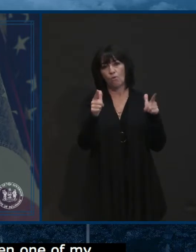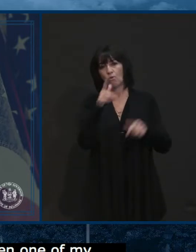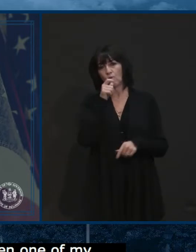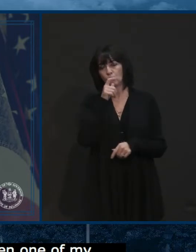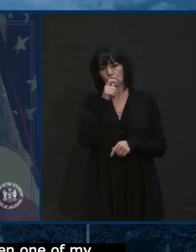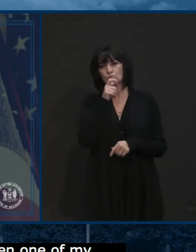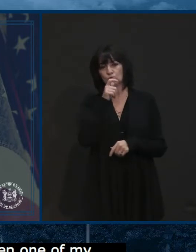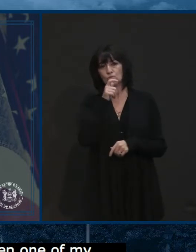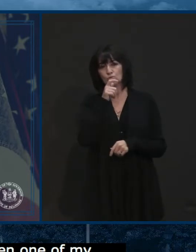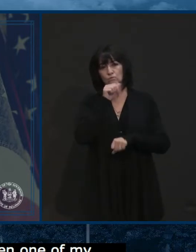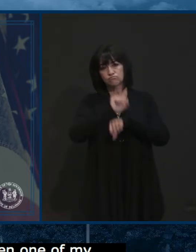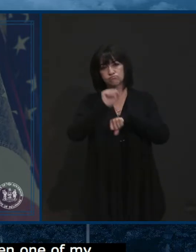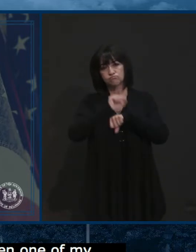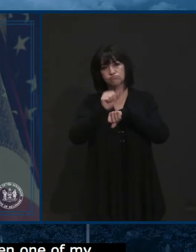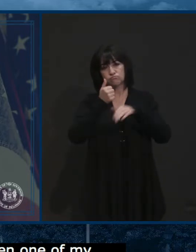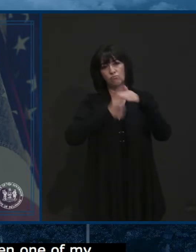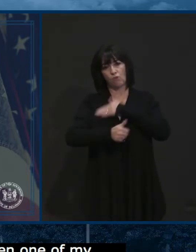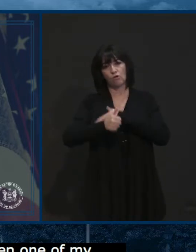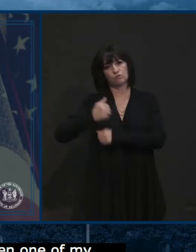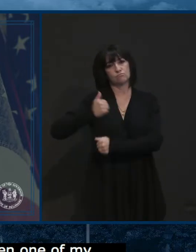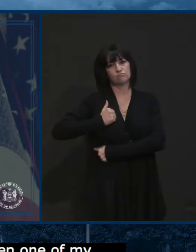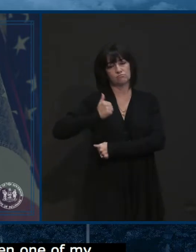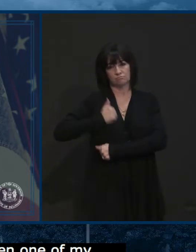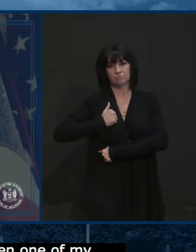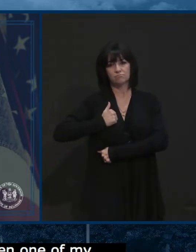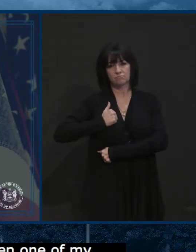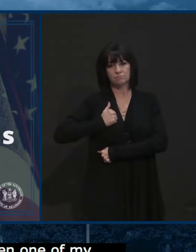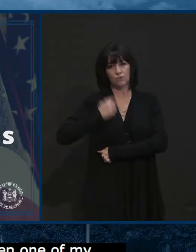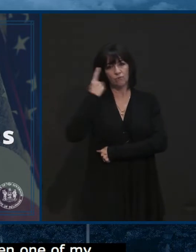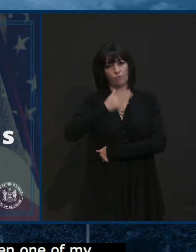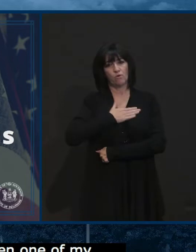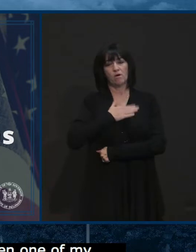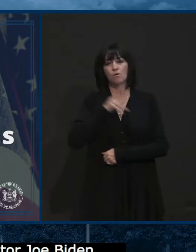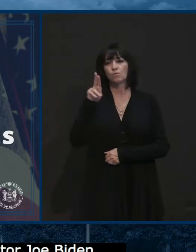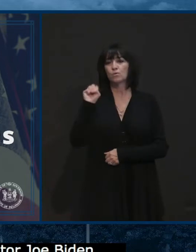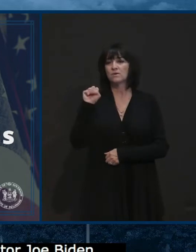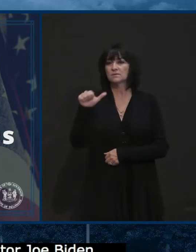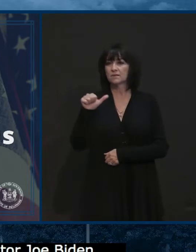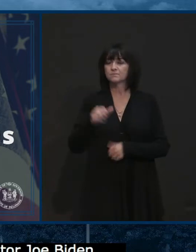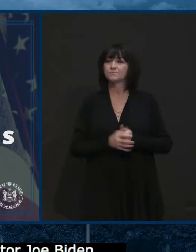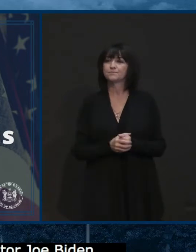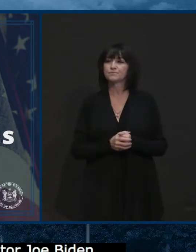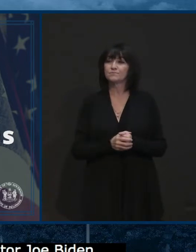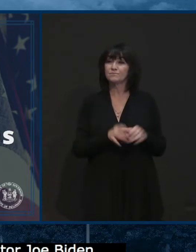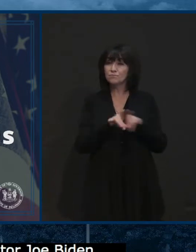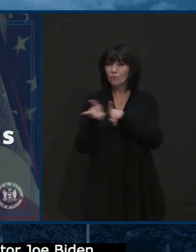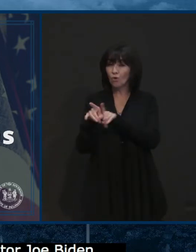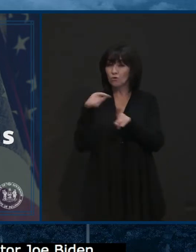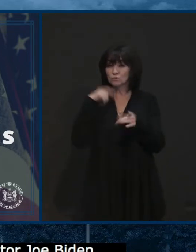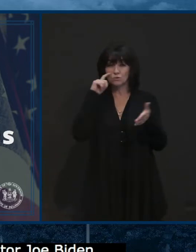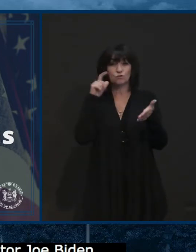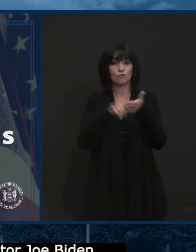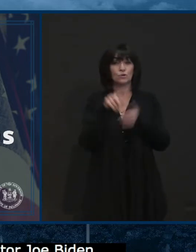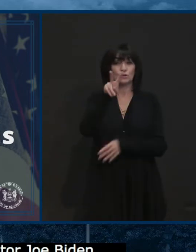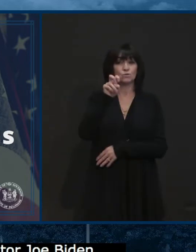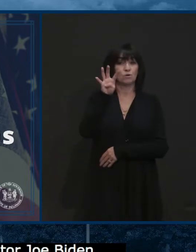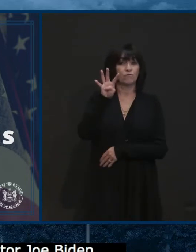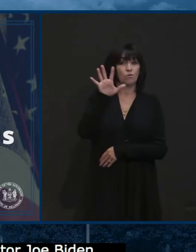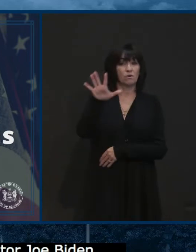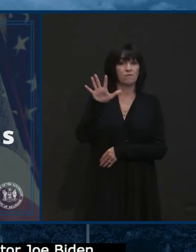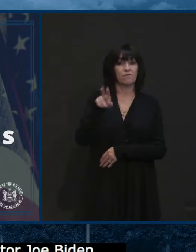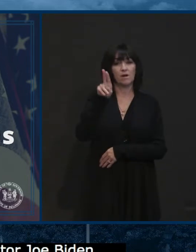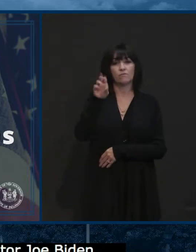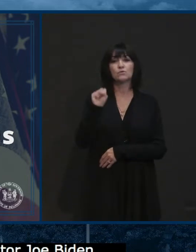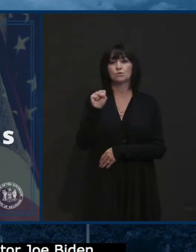who served our country. We're also this year honoring and recognizing 245 years of the United